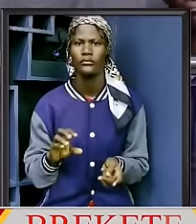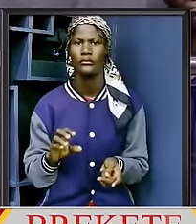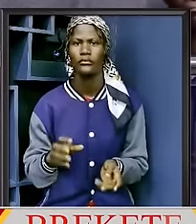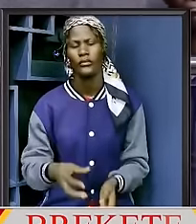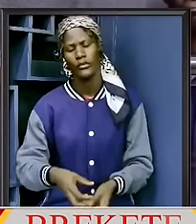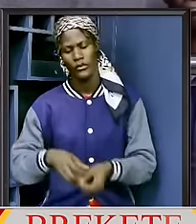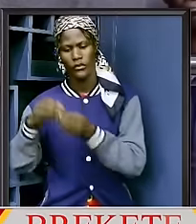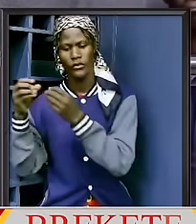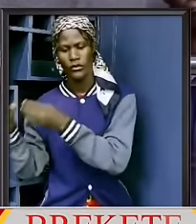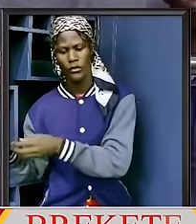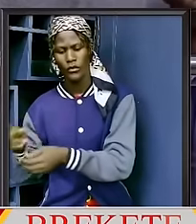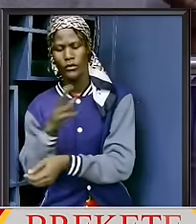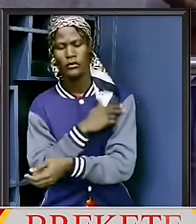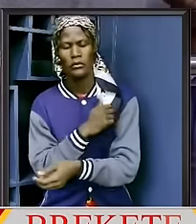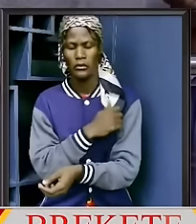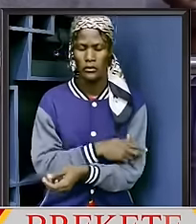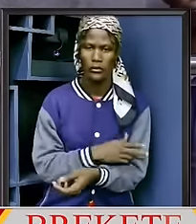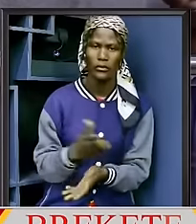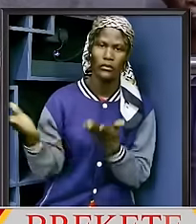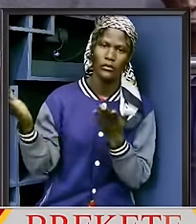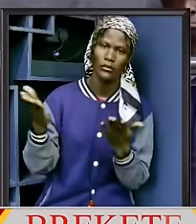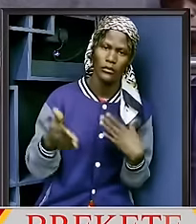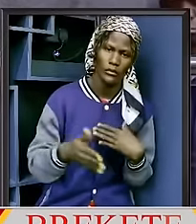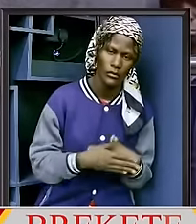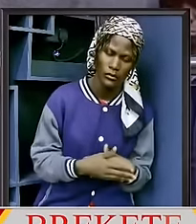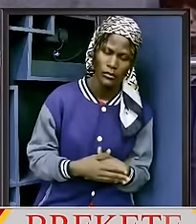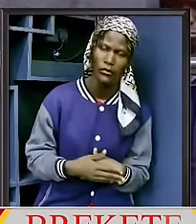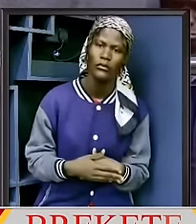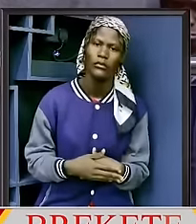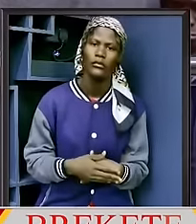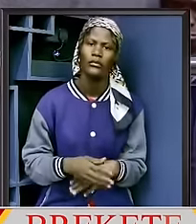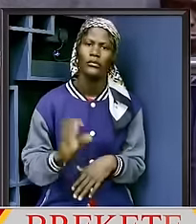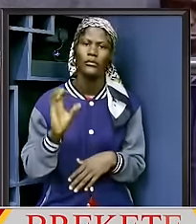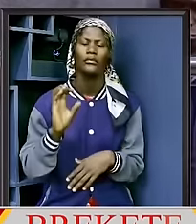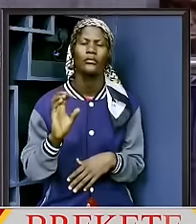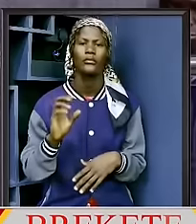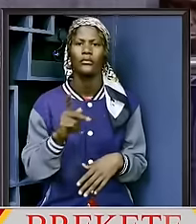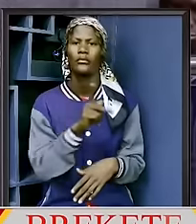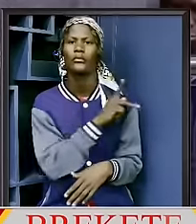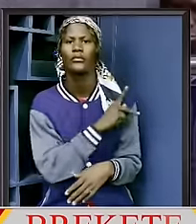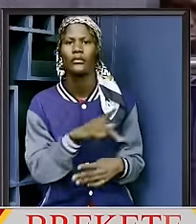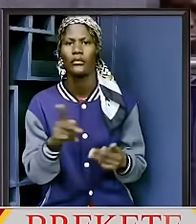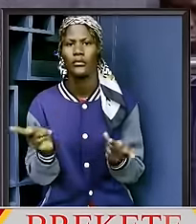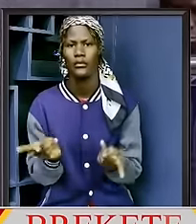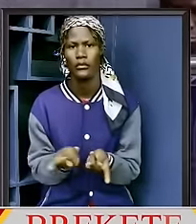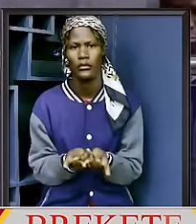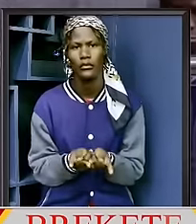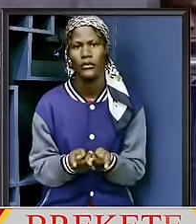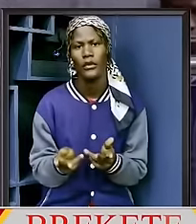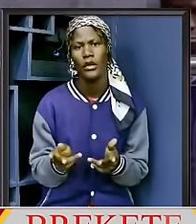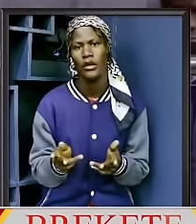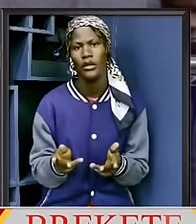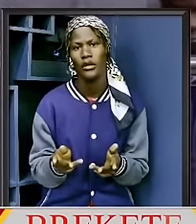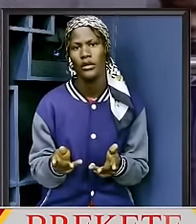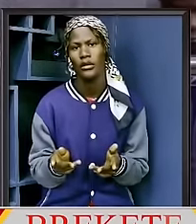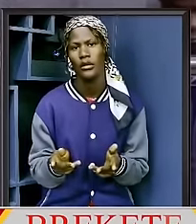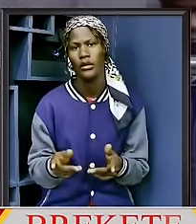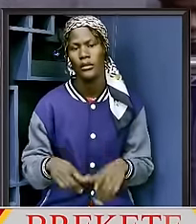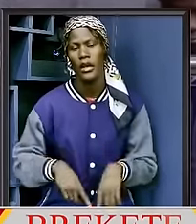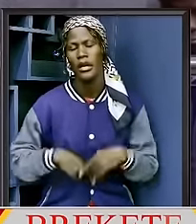He will come and carry me to clinic. He will bring me back to the cell. I say, as far as I'm alive, I did not die. This case will